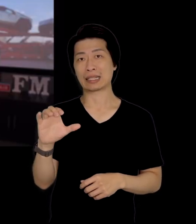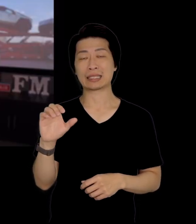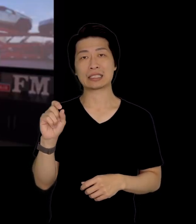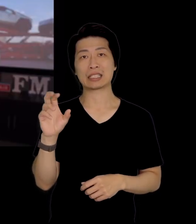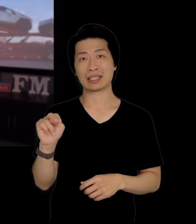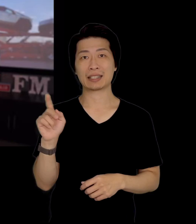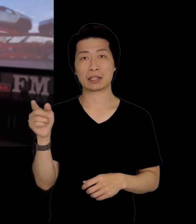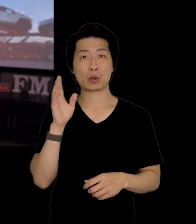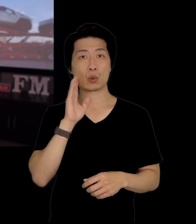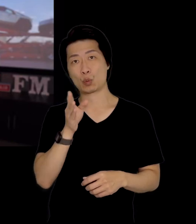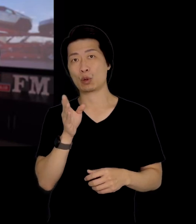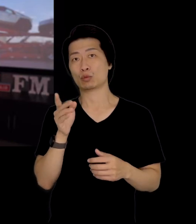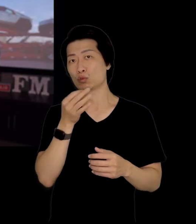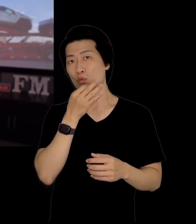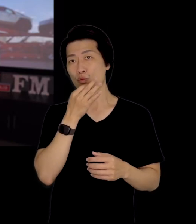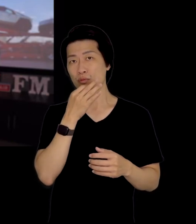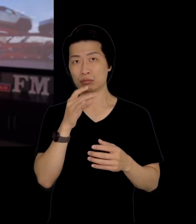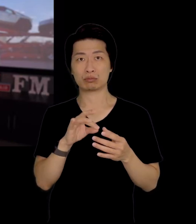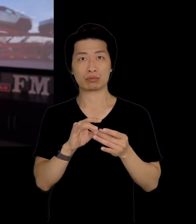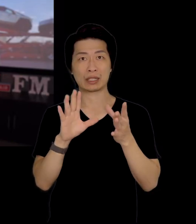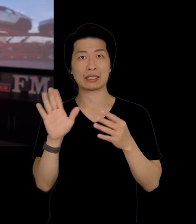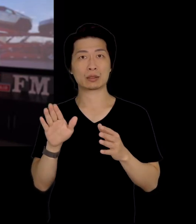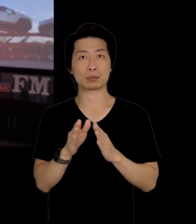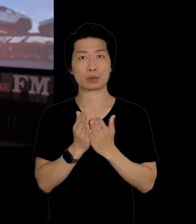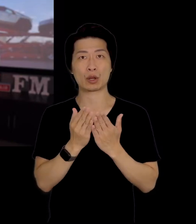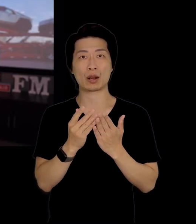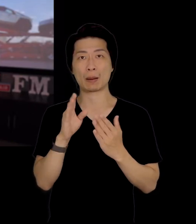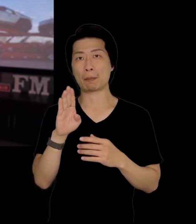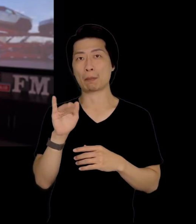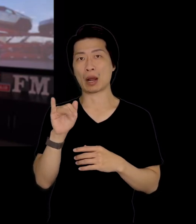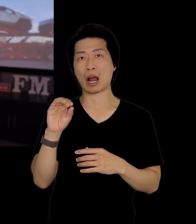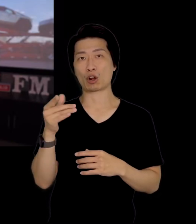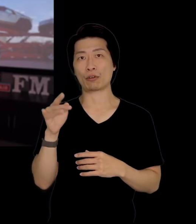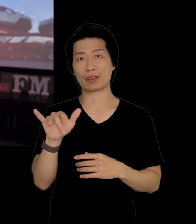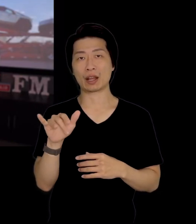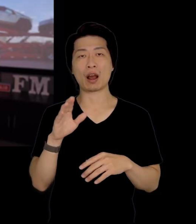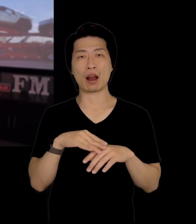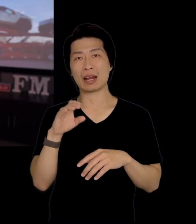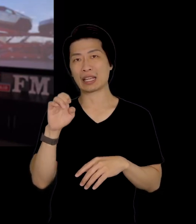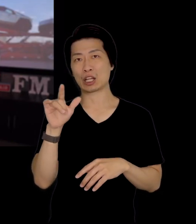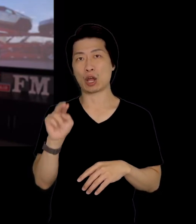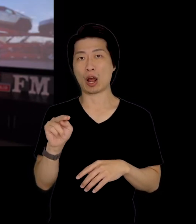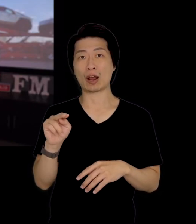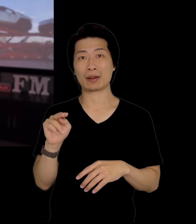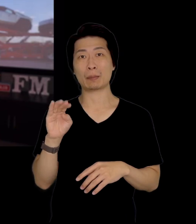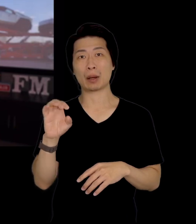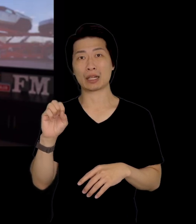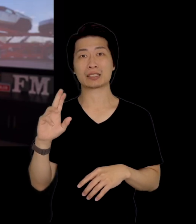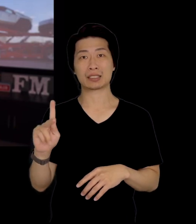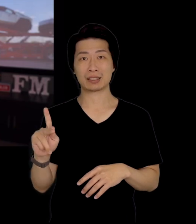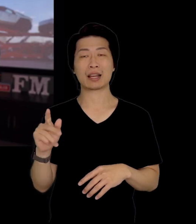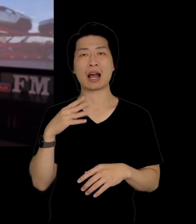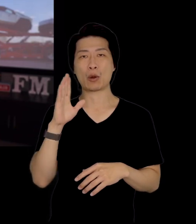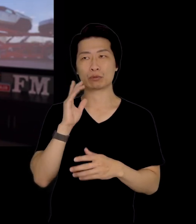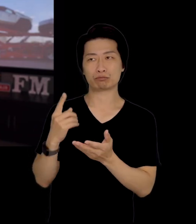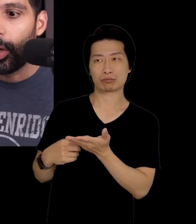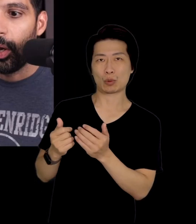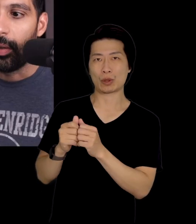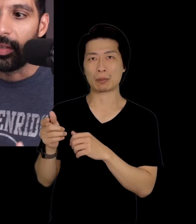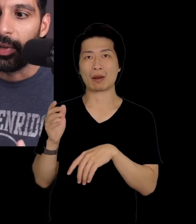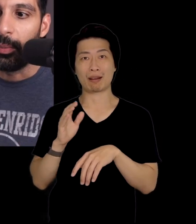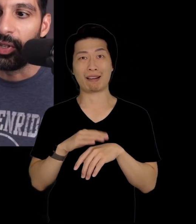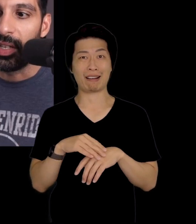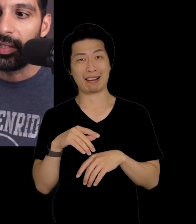is an author, and he's launching his biography on Elon Musk on September 12th, and I'll be speaking with him on X Spaces